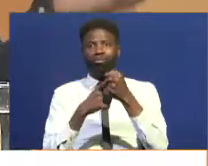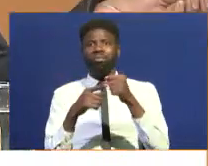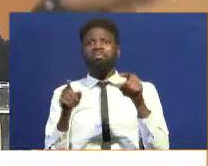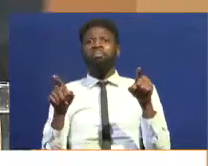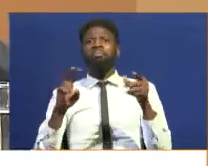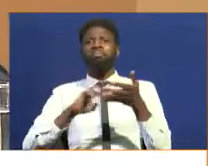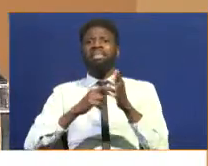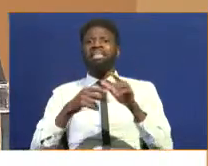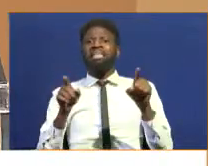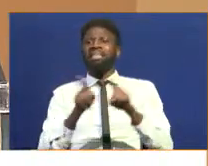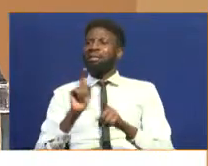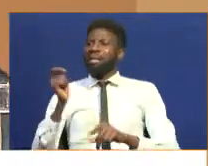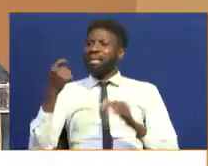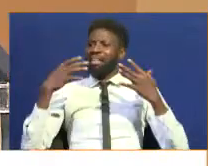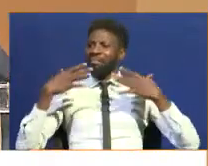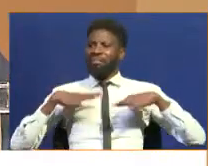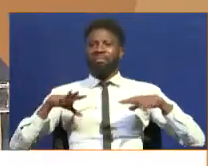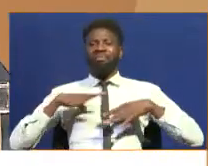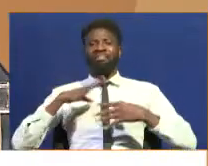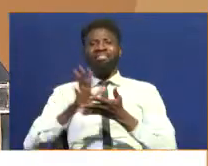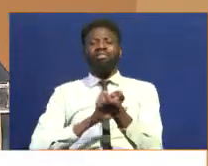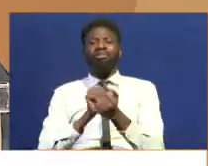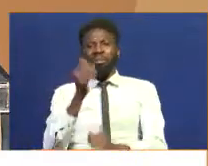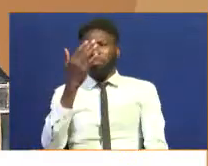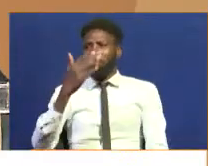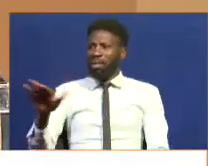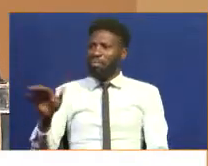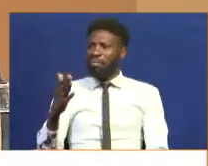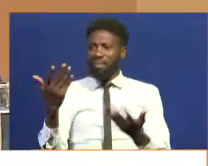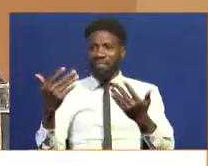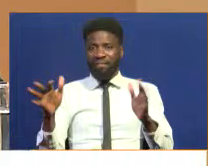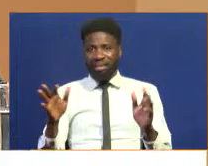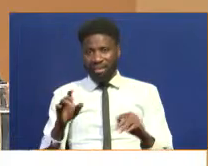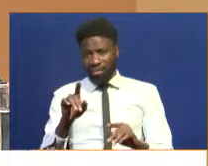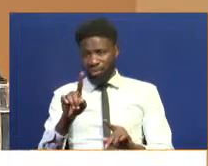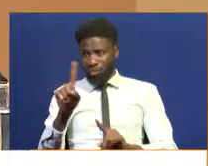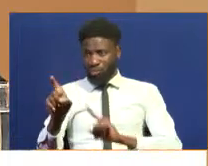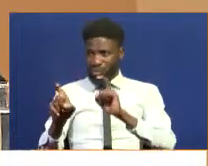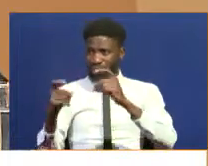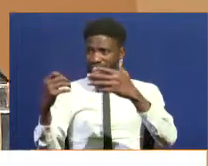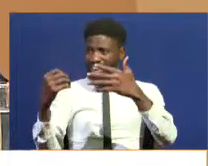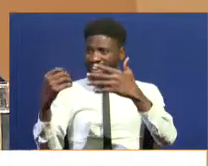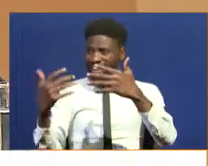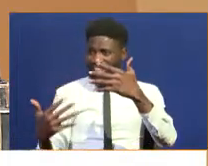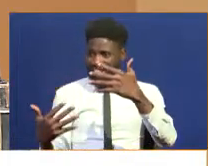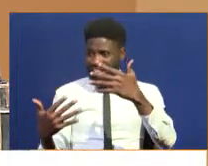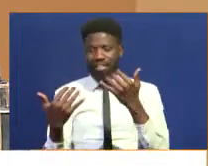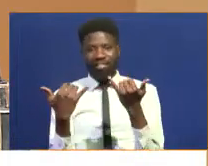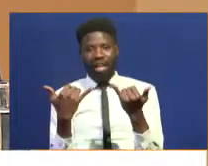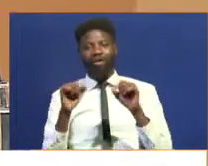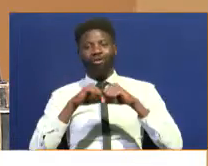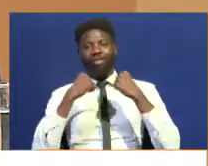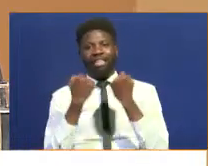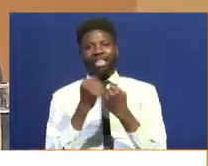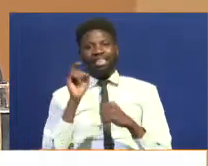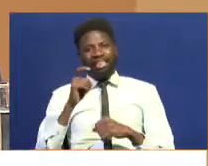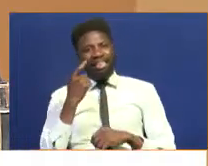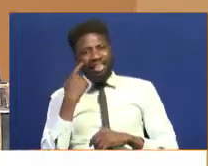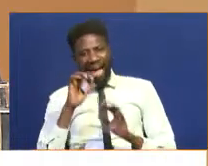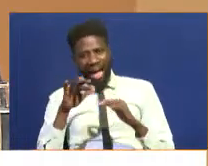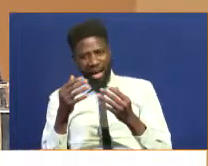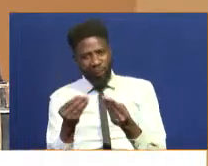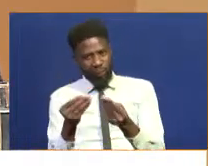by Kenyans. So there are so many questions. But those are some of the fundamental issues which a society needs. We